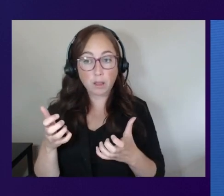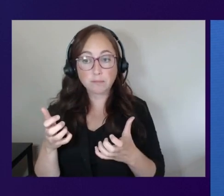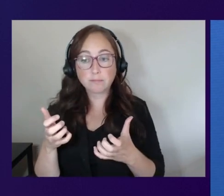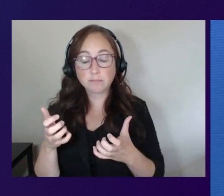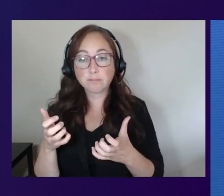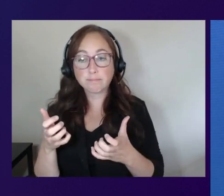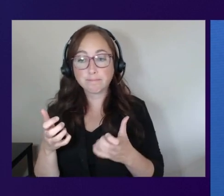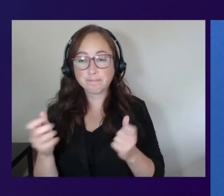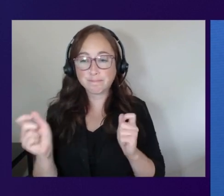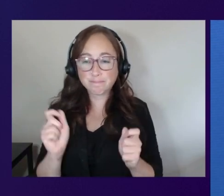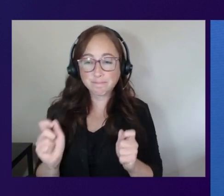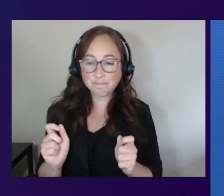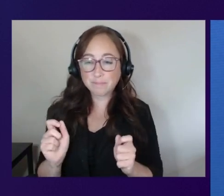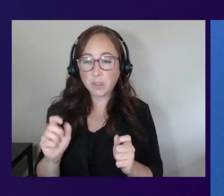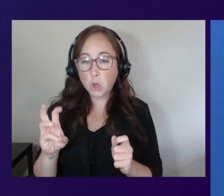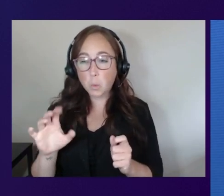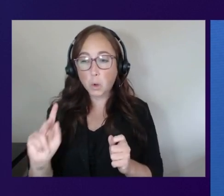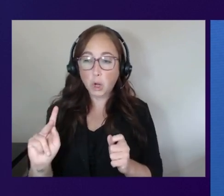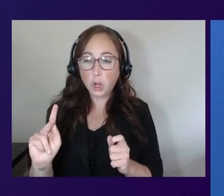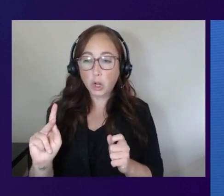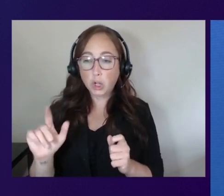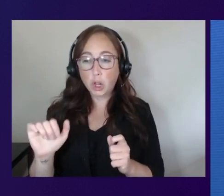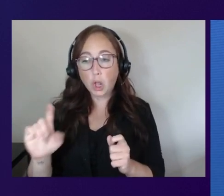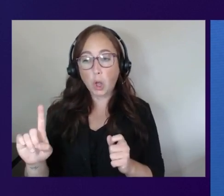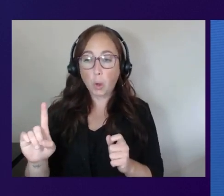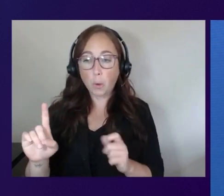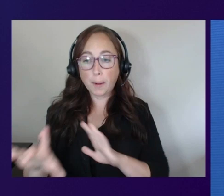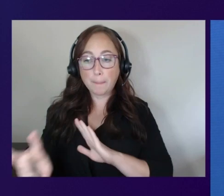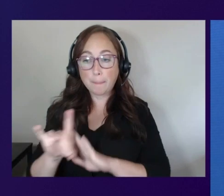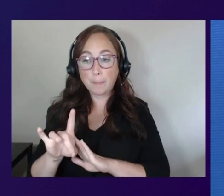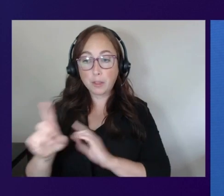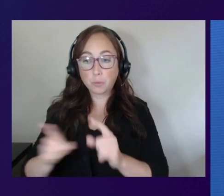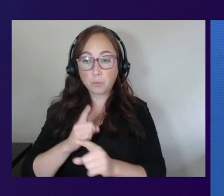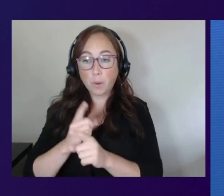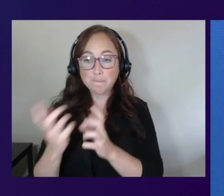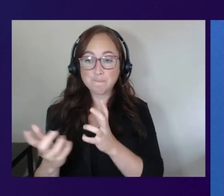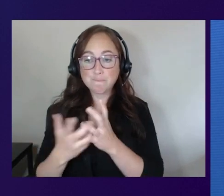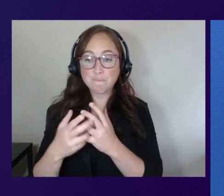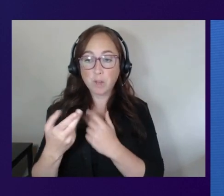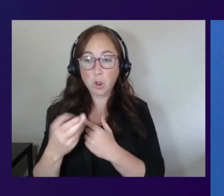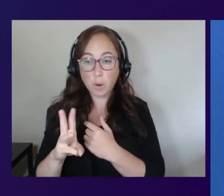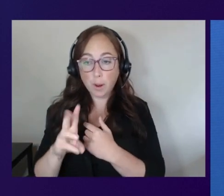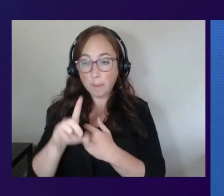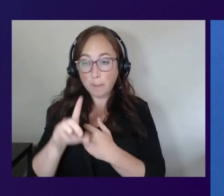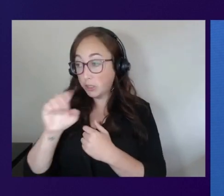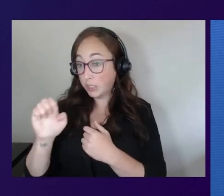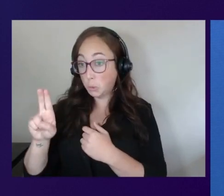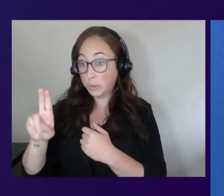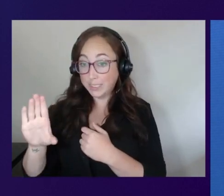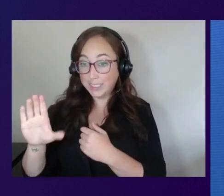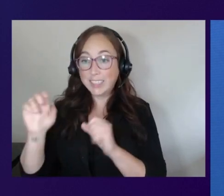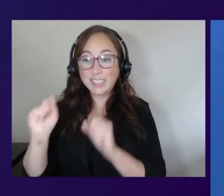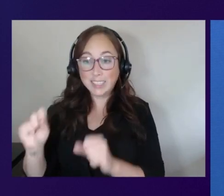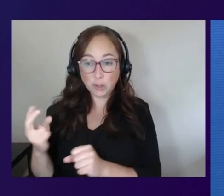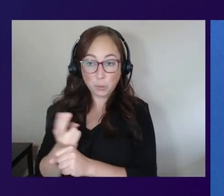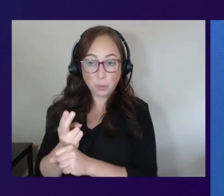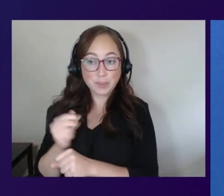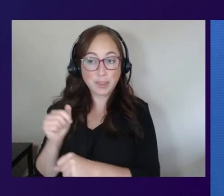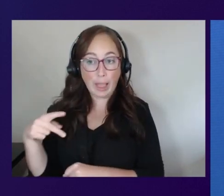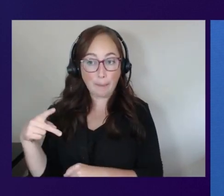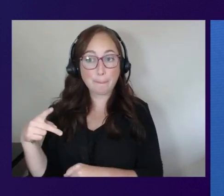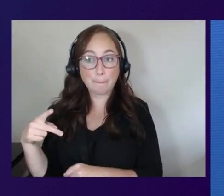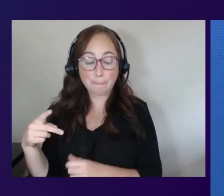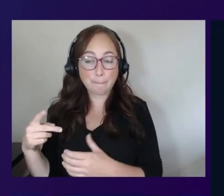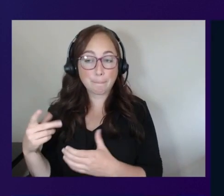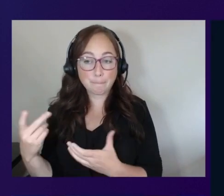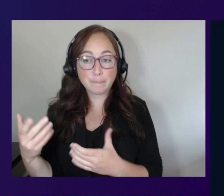and pick and choose the right hardware to ensure your end user can use the application and the service smoothly and this